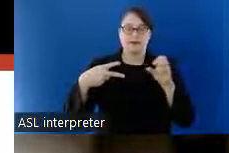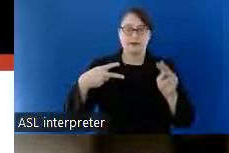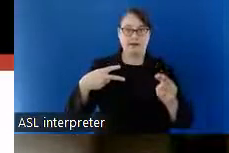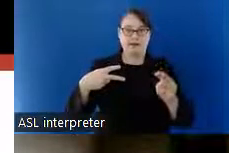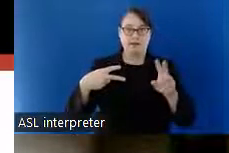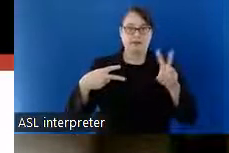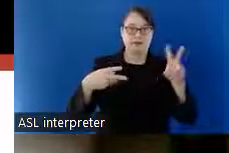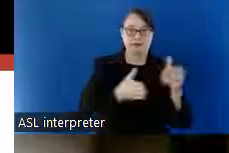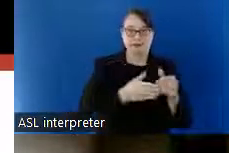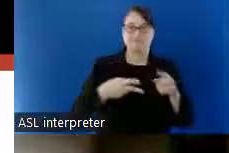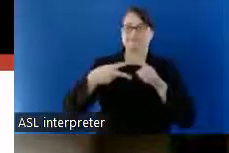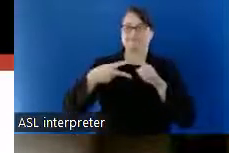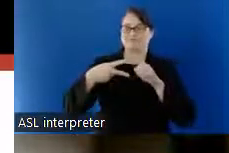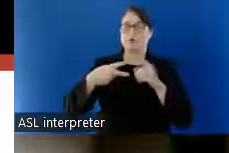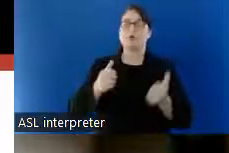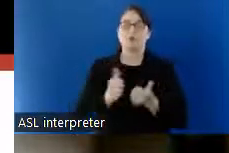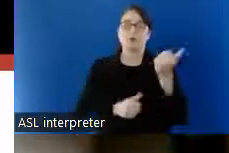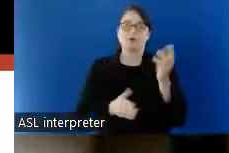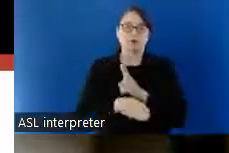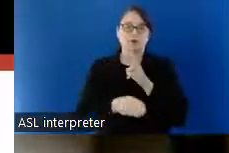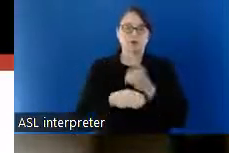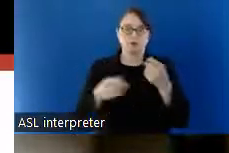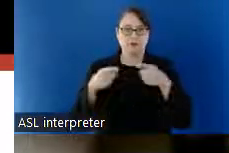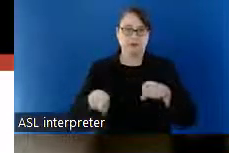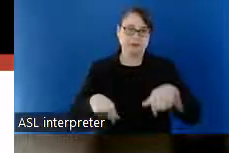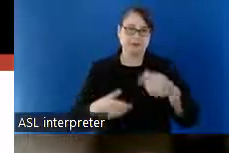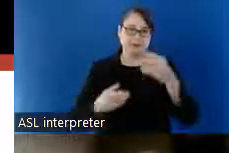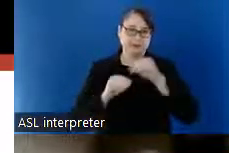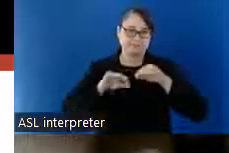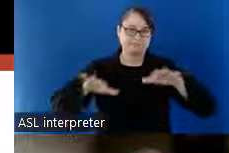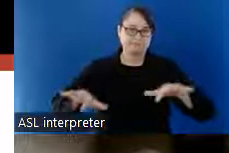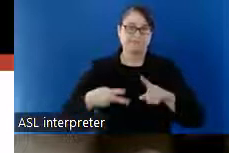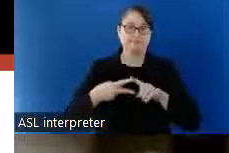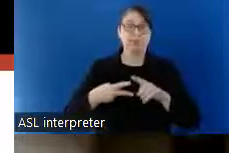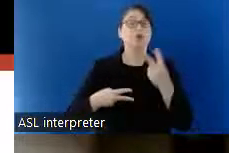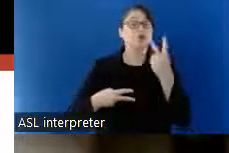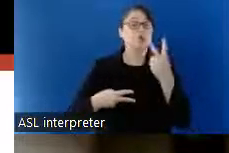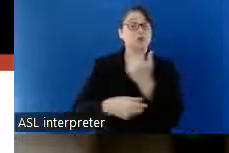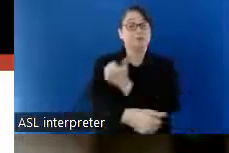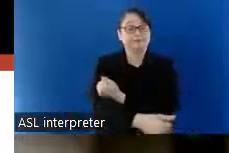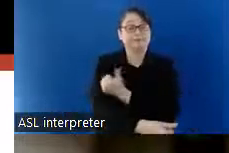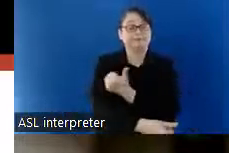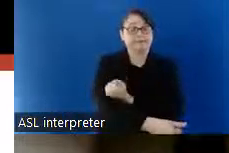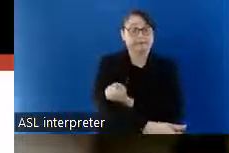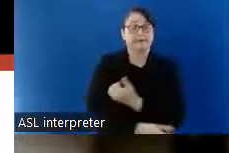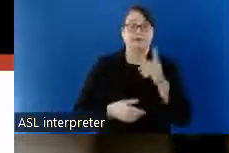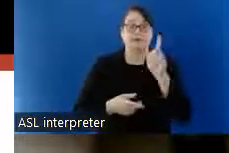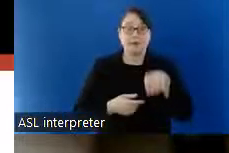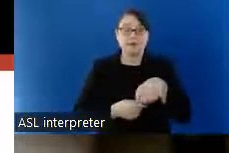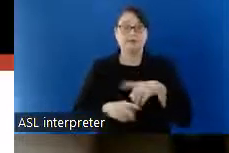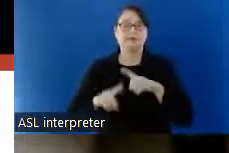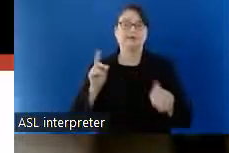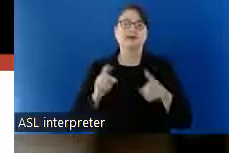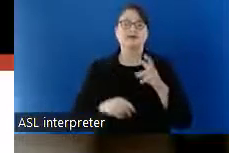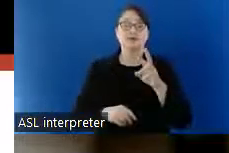vaccine most frequently used during this outbreak. Although JYNNEOS requires 2 doses, it has a lower risk of serious side effects compared to